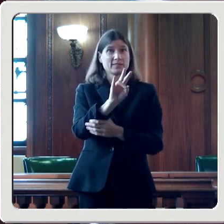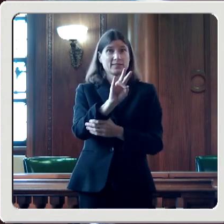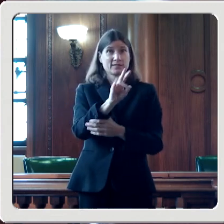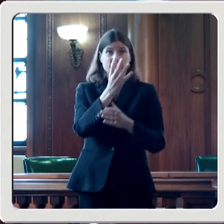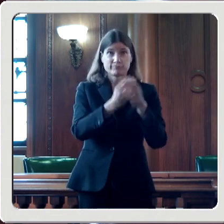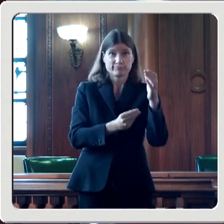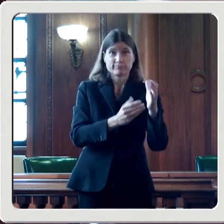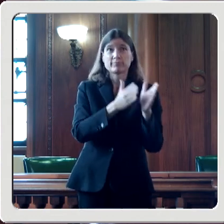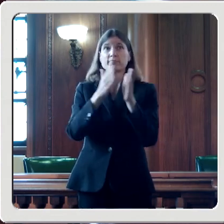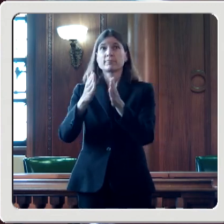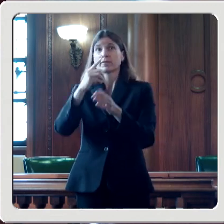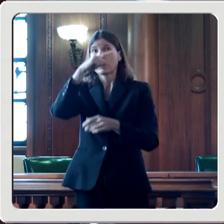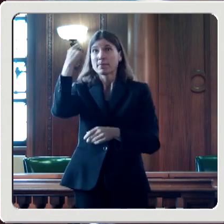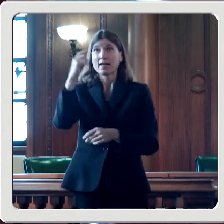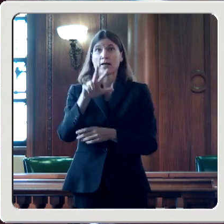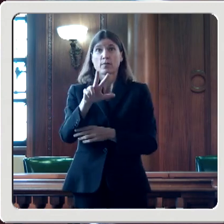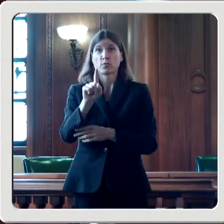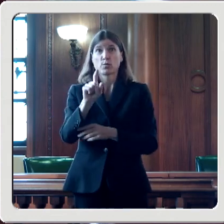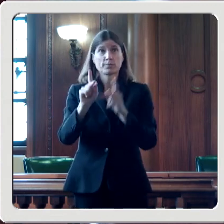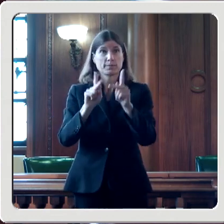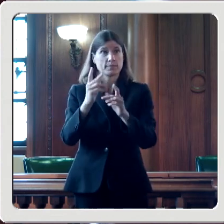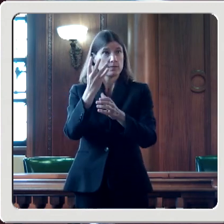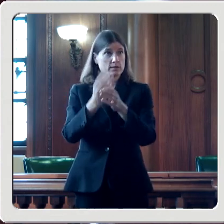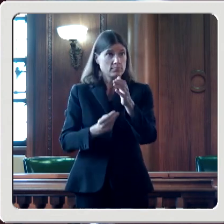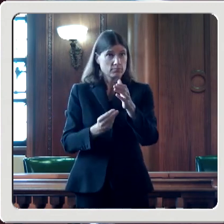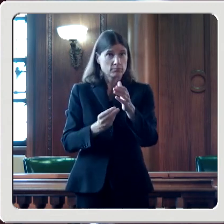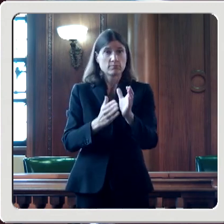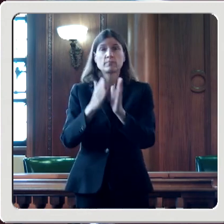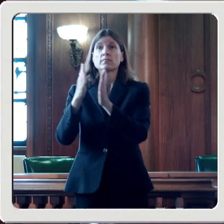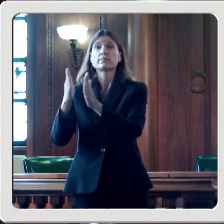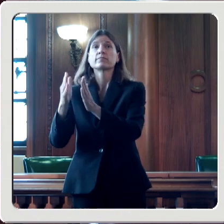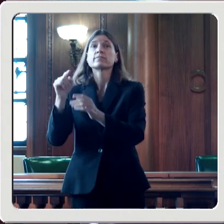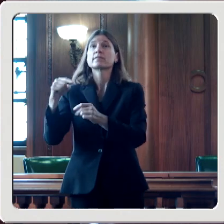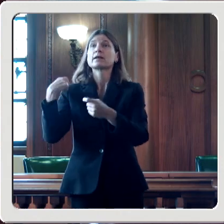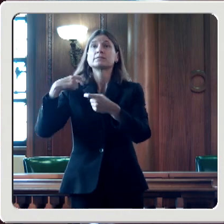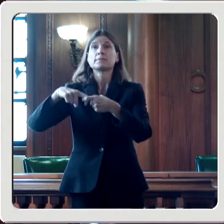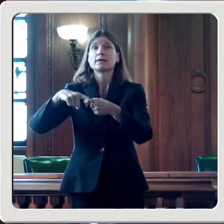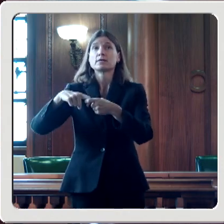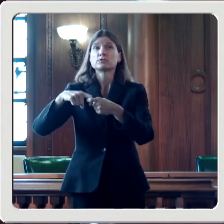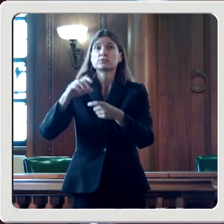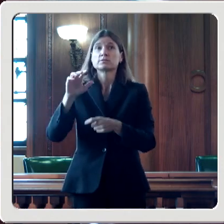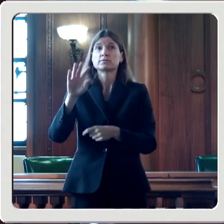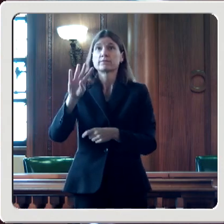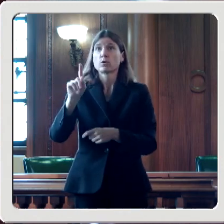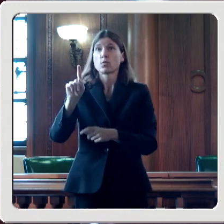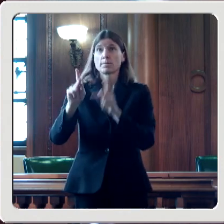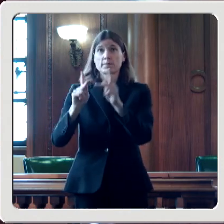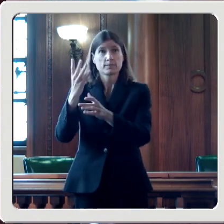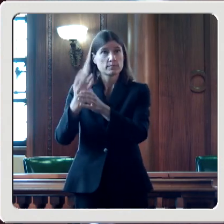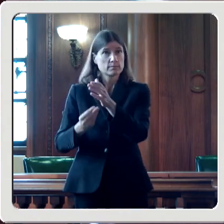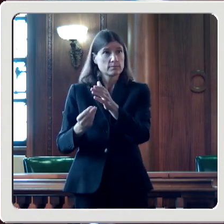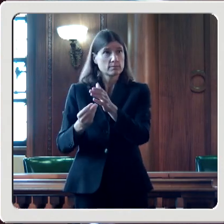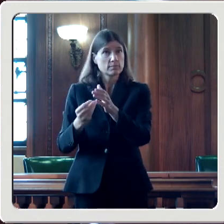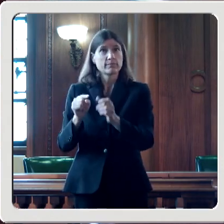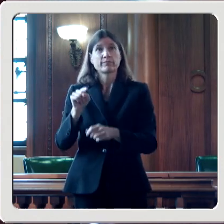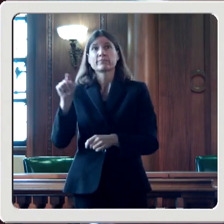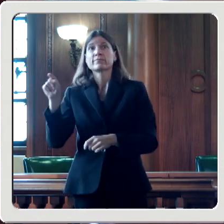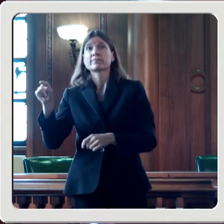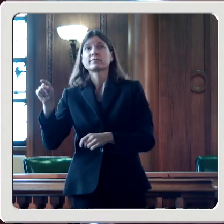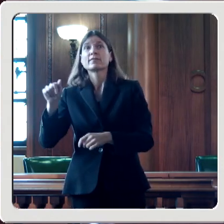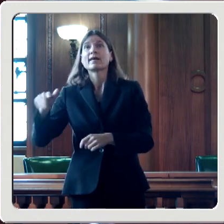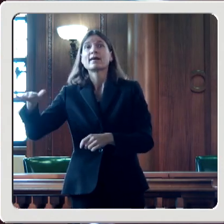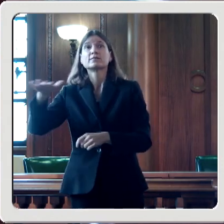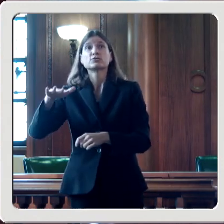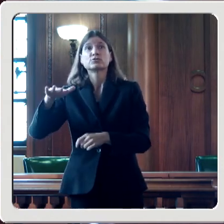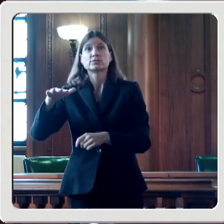Black is 31, which is 23.7%. Hispanic is 41, which is 31.3%. Asian